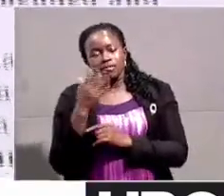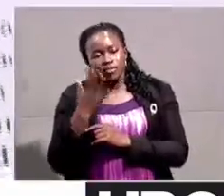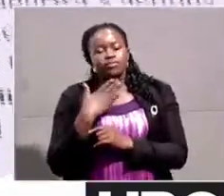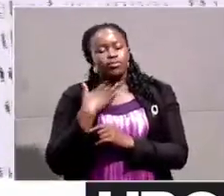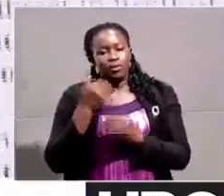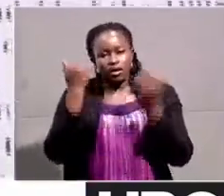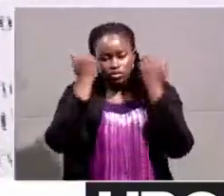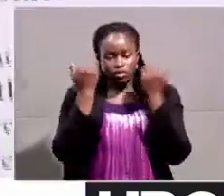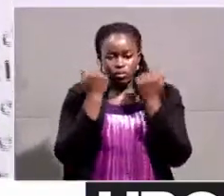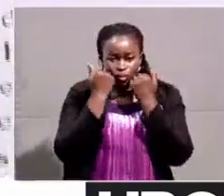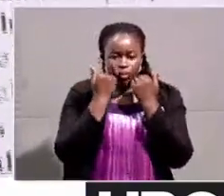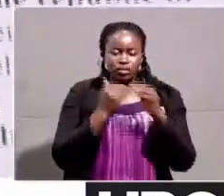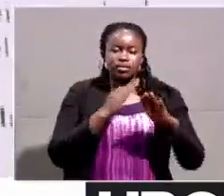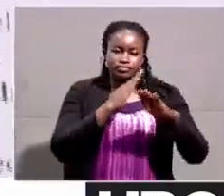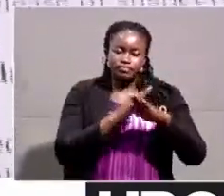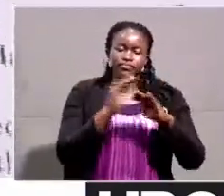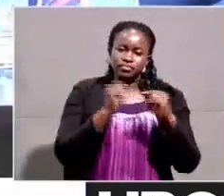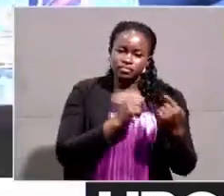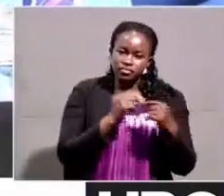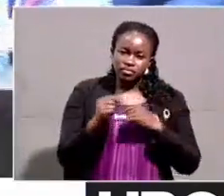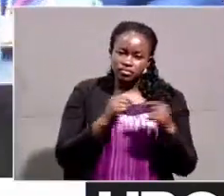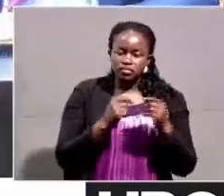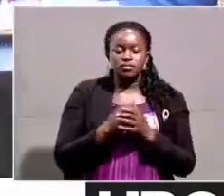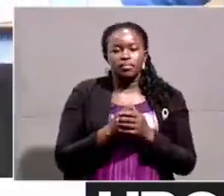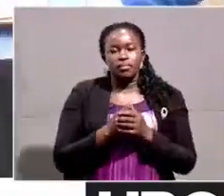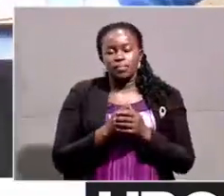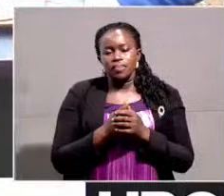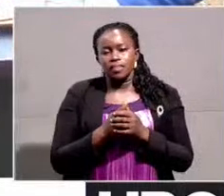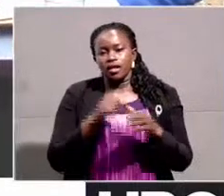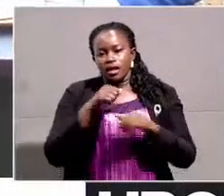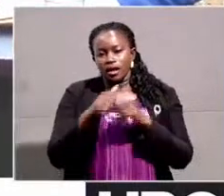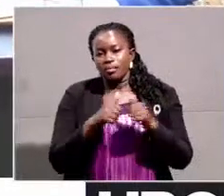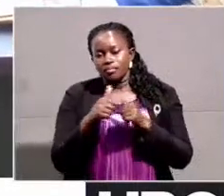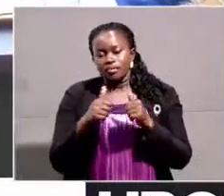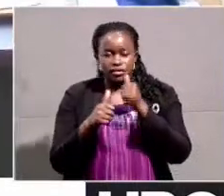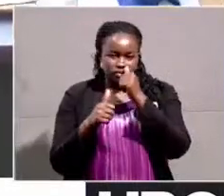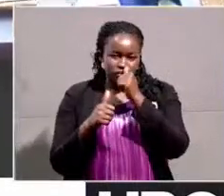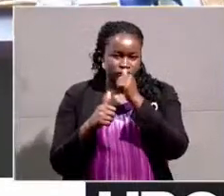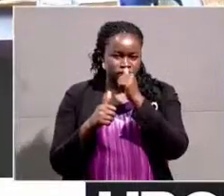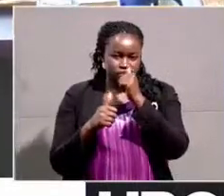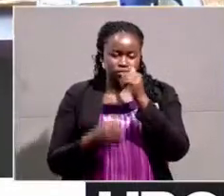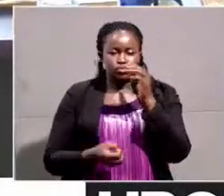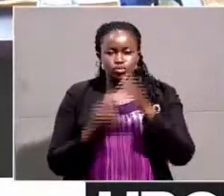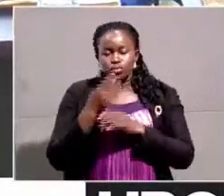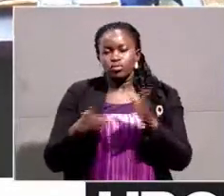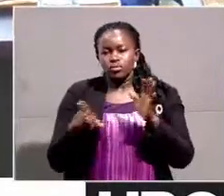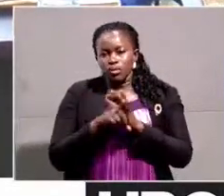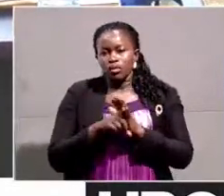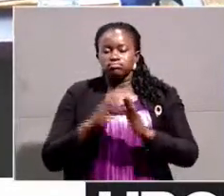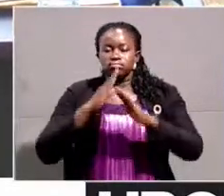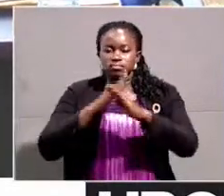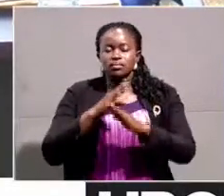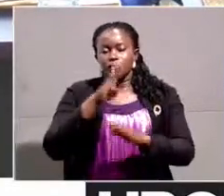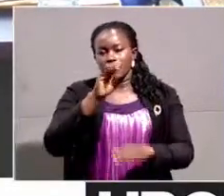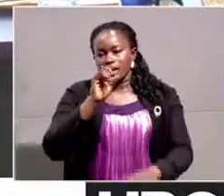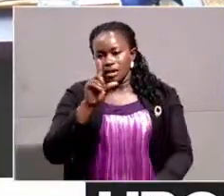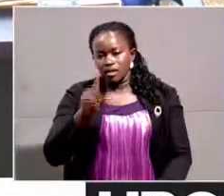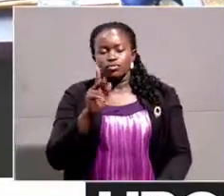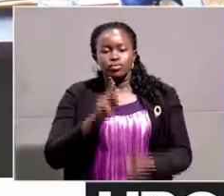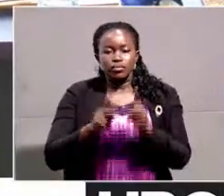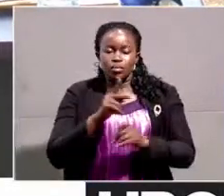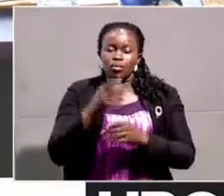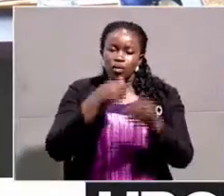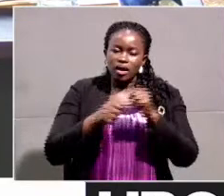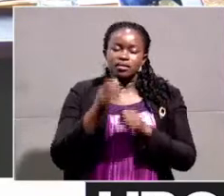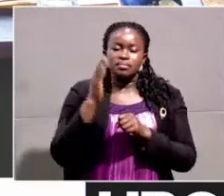discussions aimed at scrapping and amending the rules governing bail to capital offenders. Deborah Namamonde, UBC